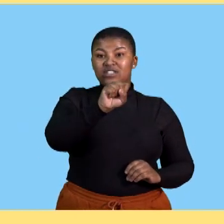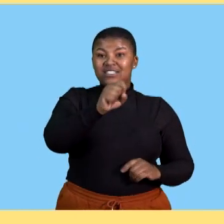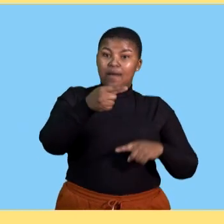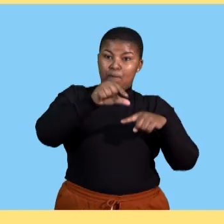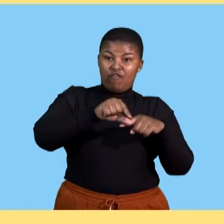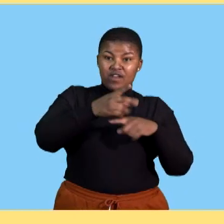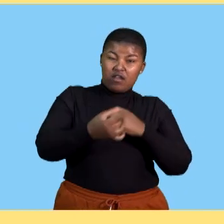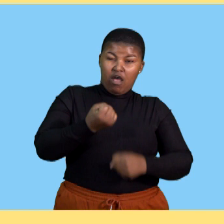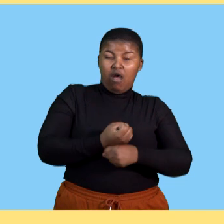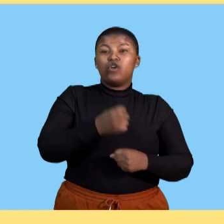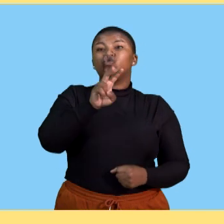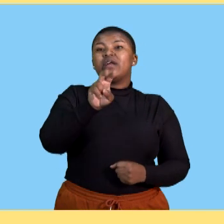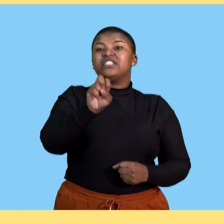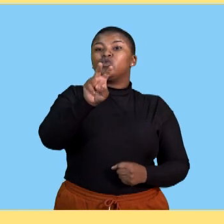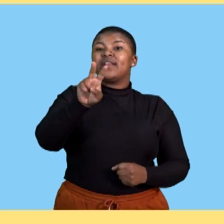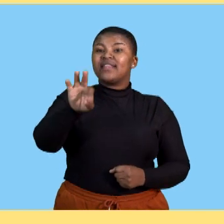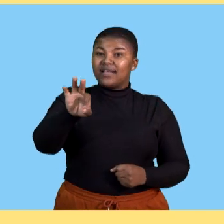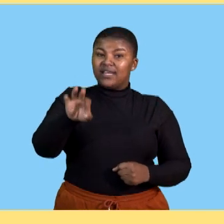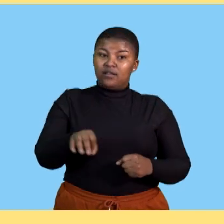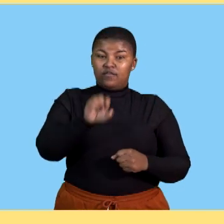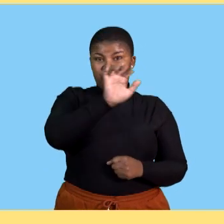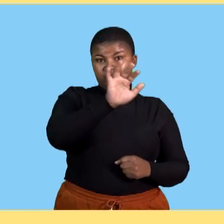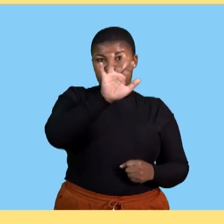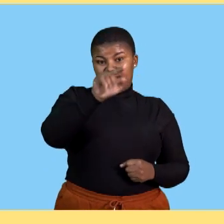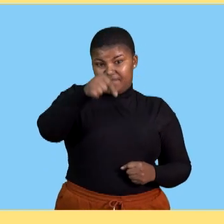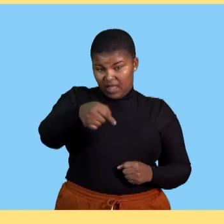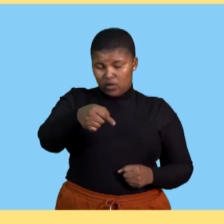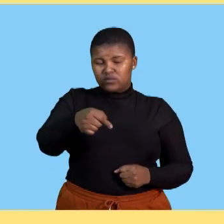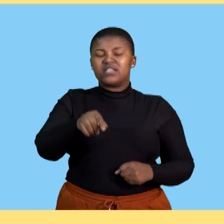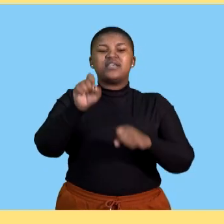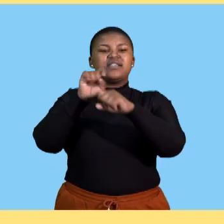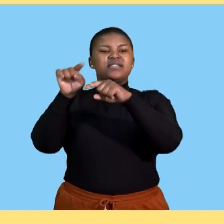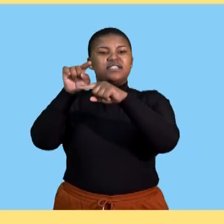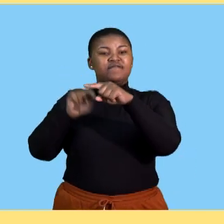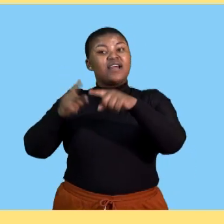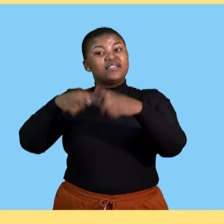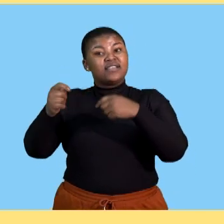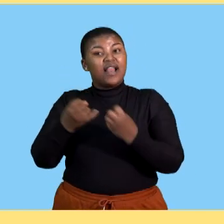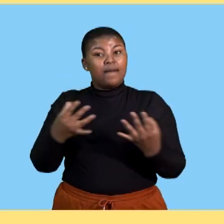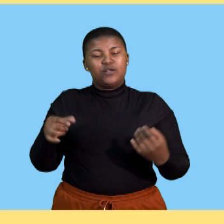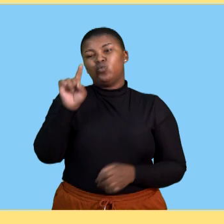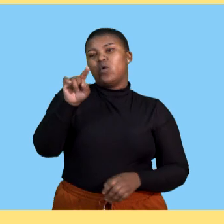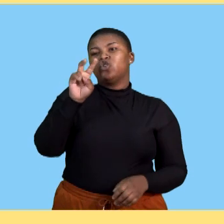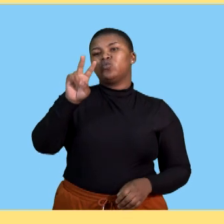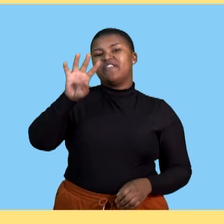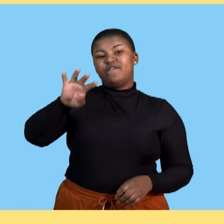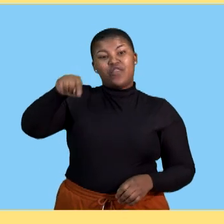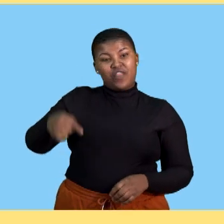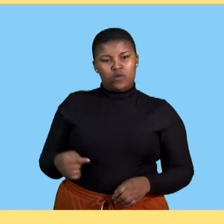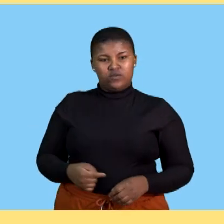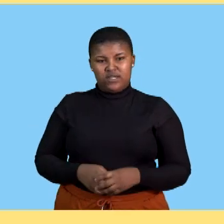now 2023. So this becomes your gross profit, 55,000, over your sales,